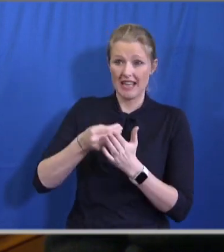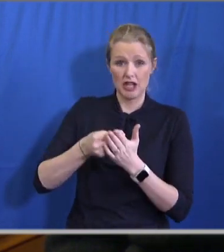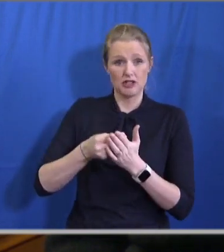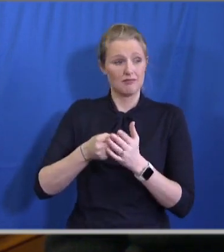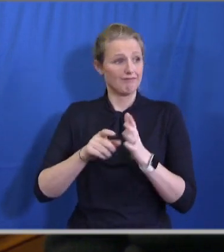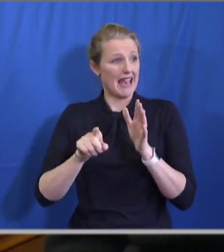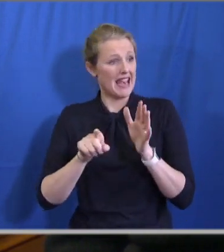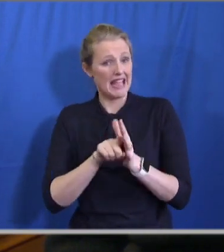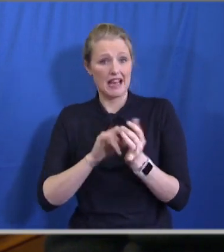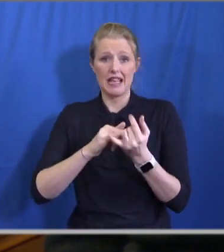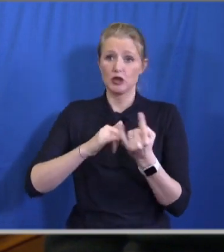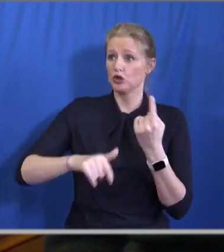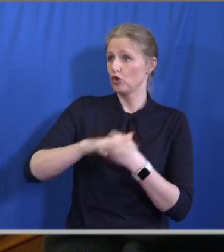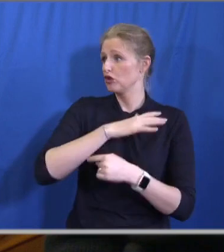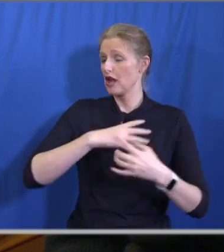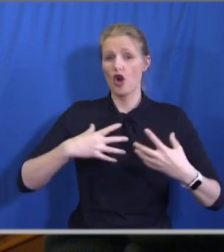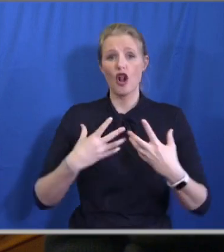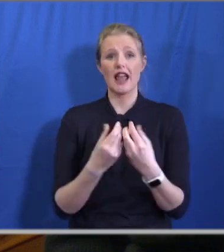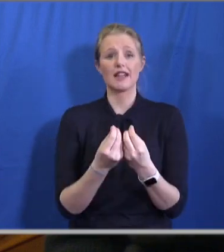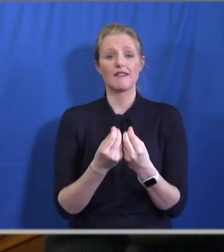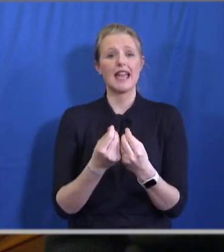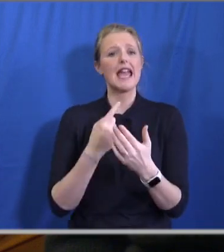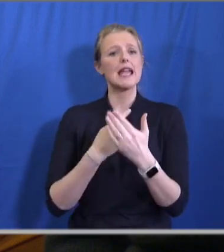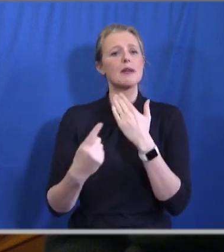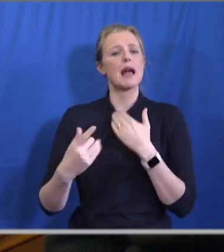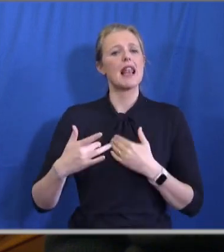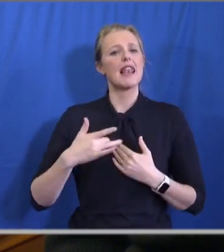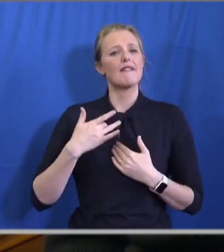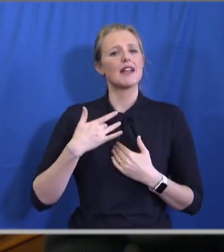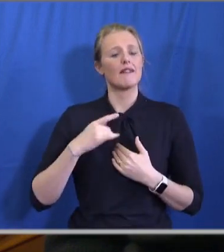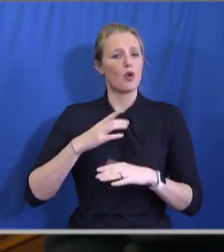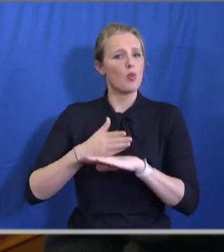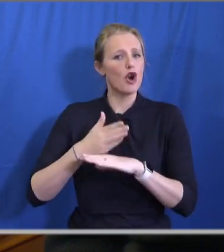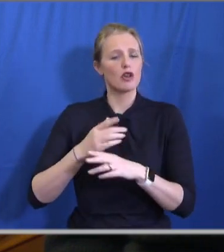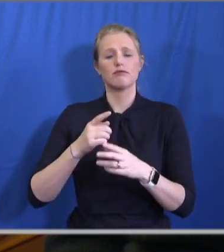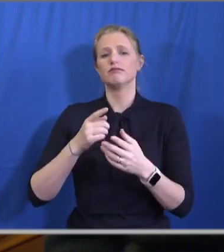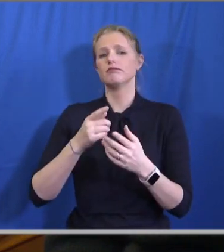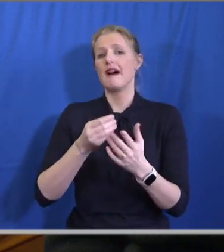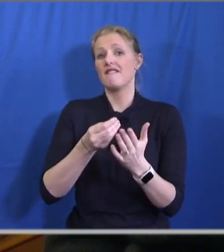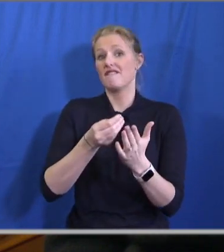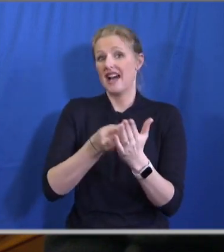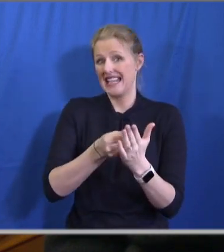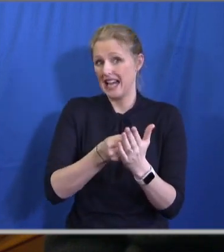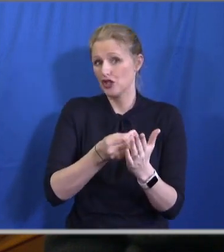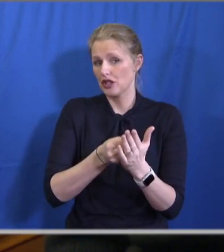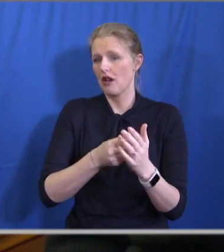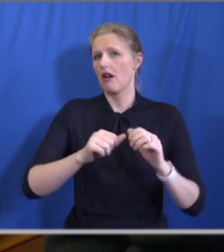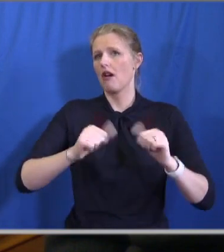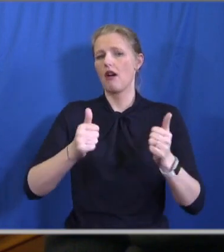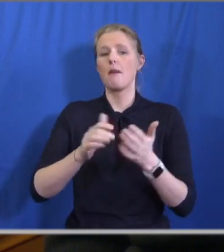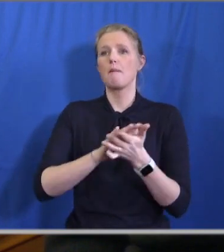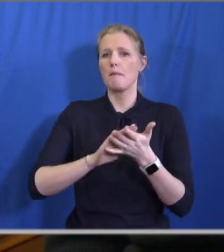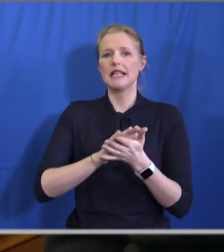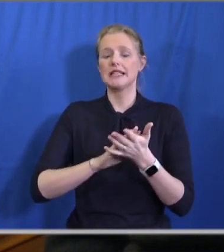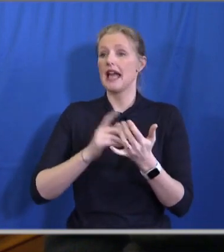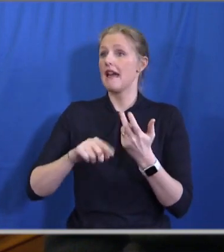socially and collectively, the Independent Living Fund works. Financially, it gives a startling social value return